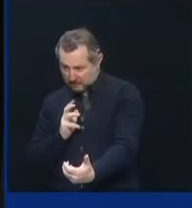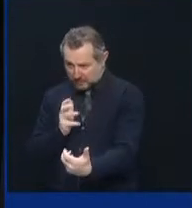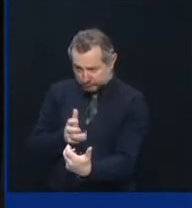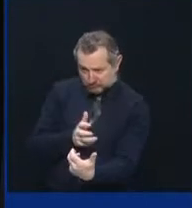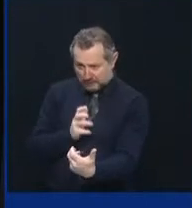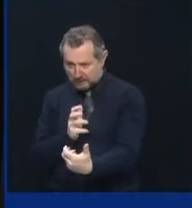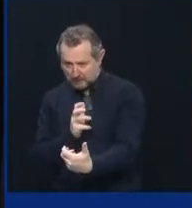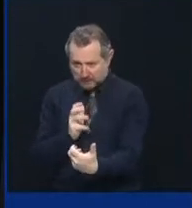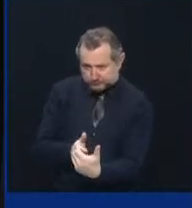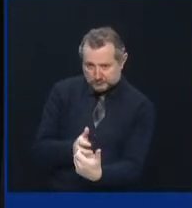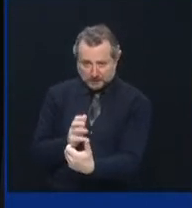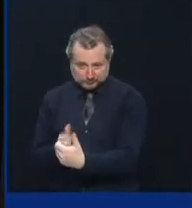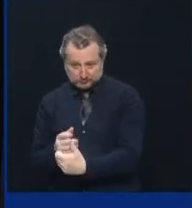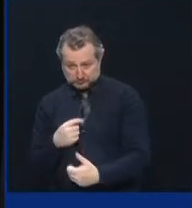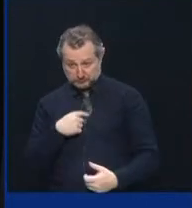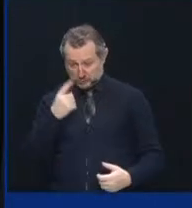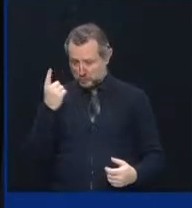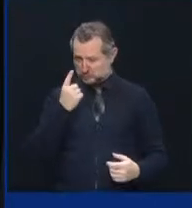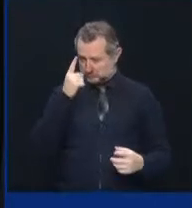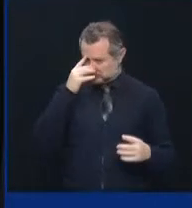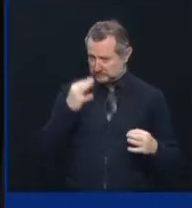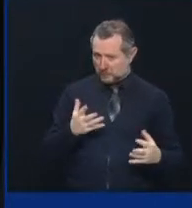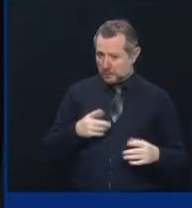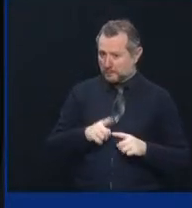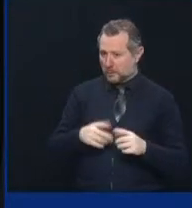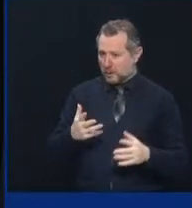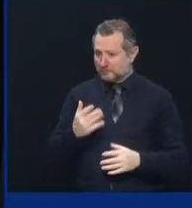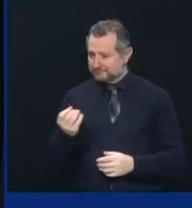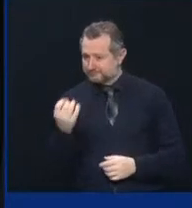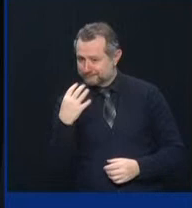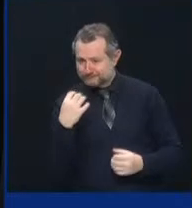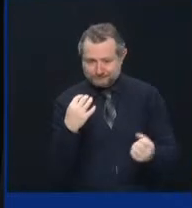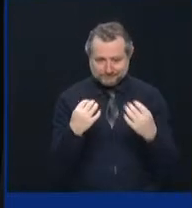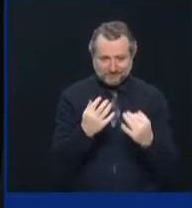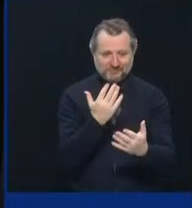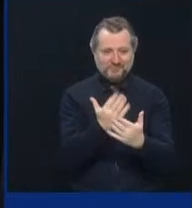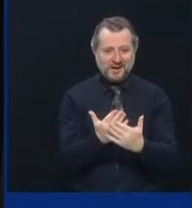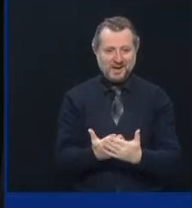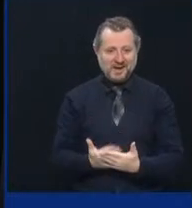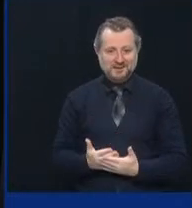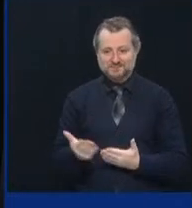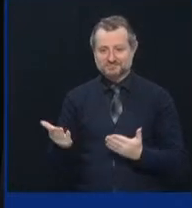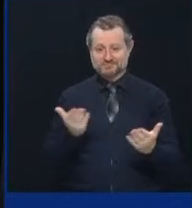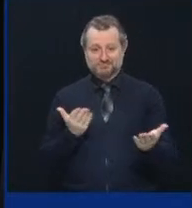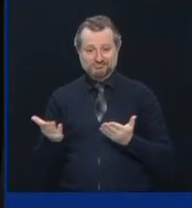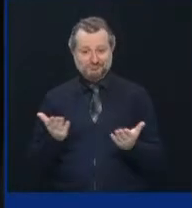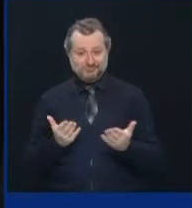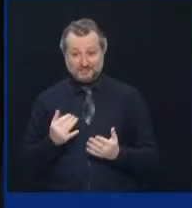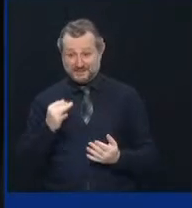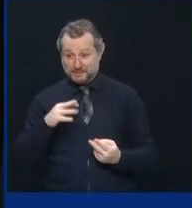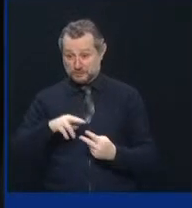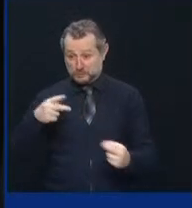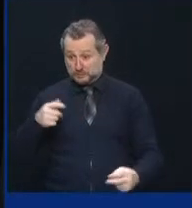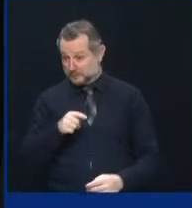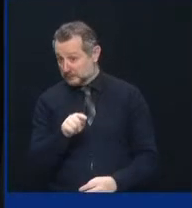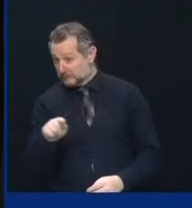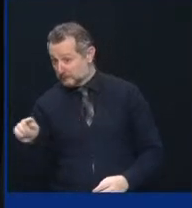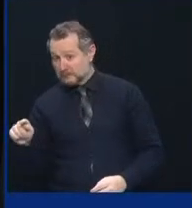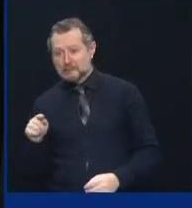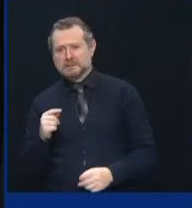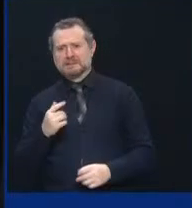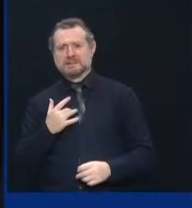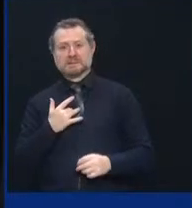facts we have today. If the strains come up with a different set of facts, then we